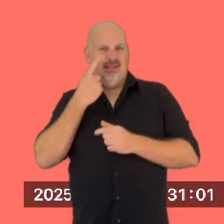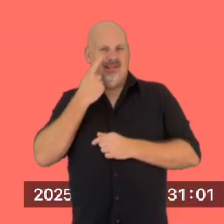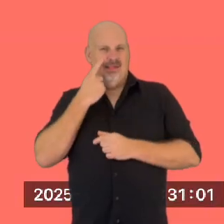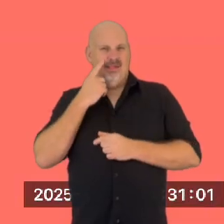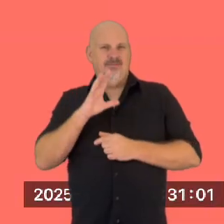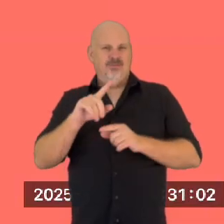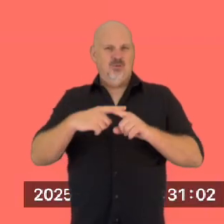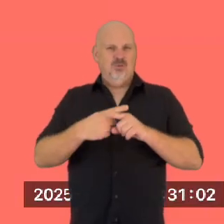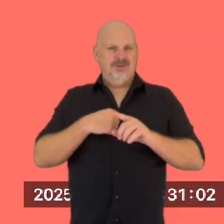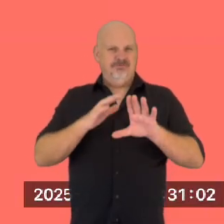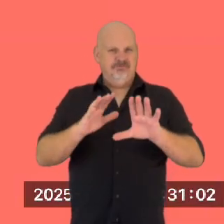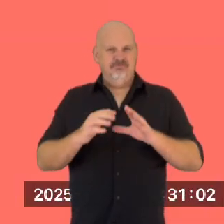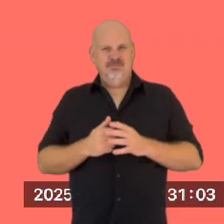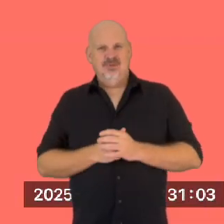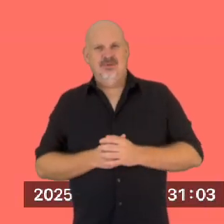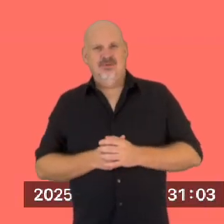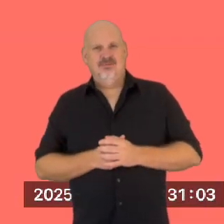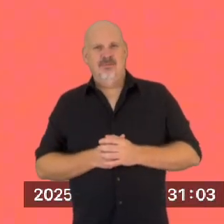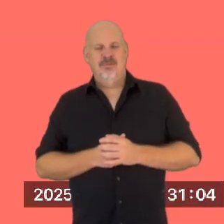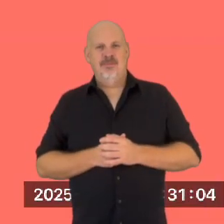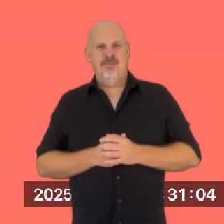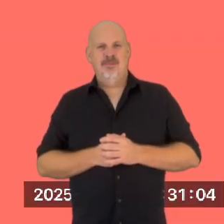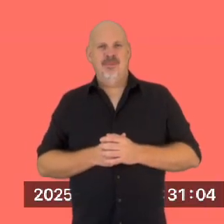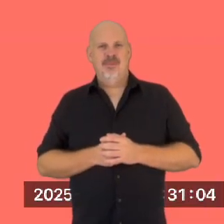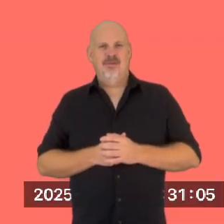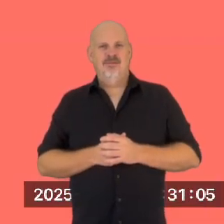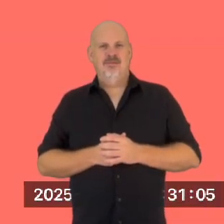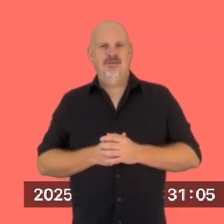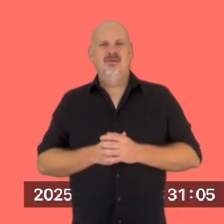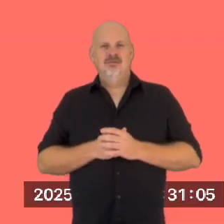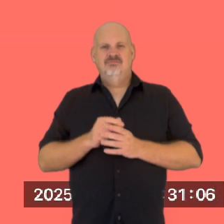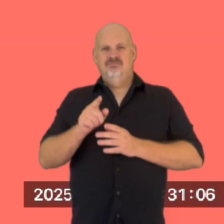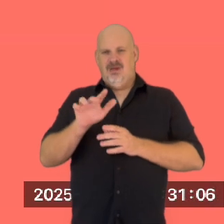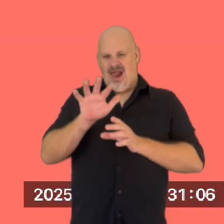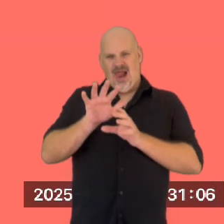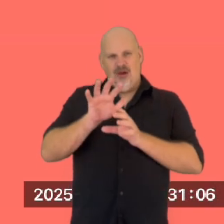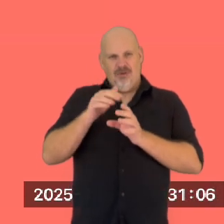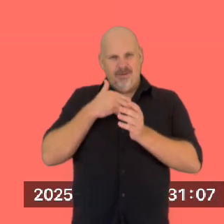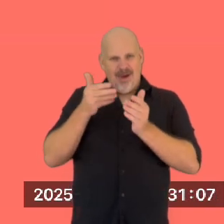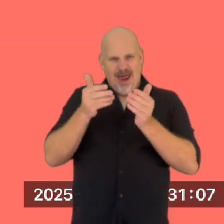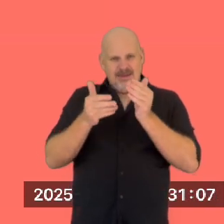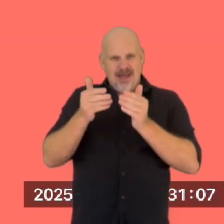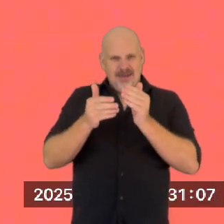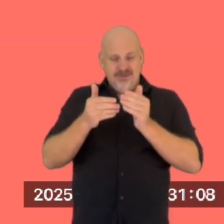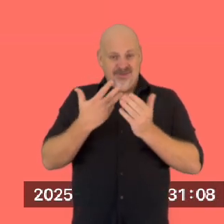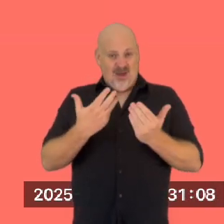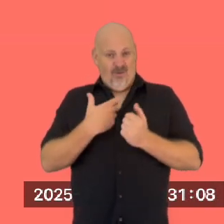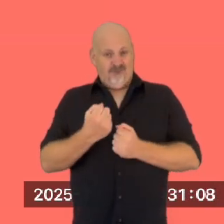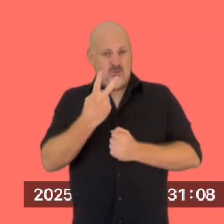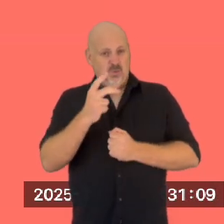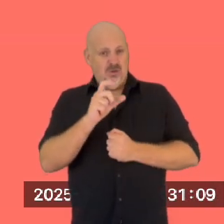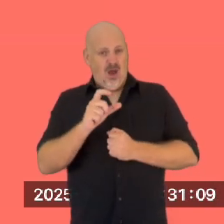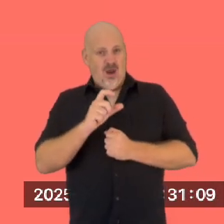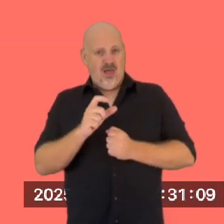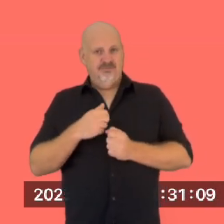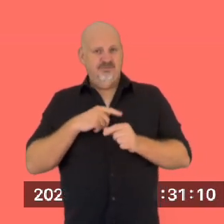watercolor stick to begin with. Excuse me. And start adding into some kind of areas